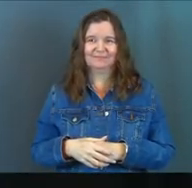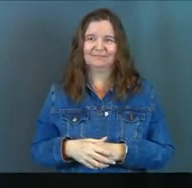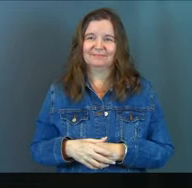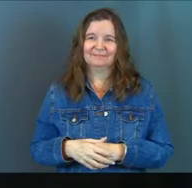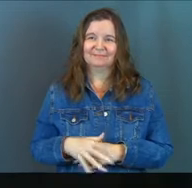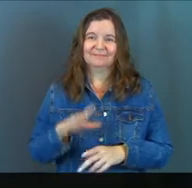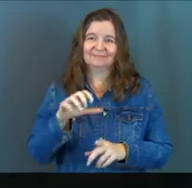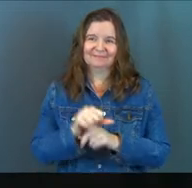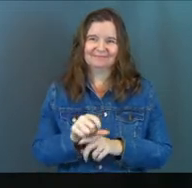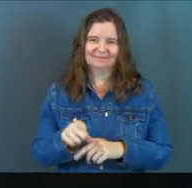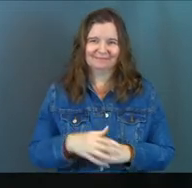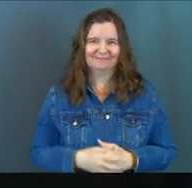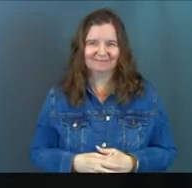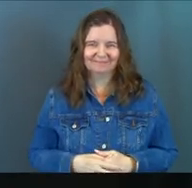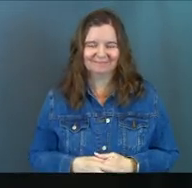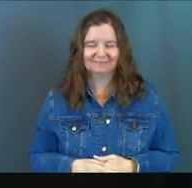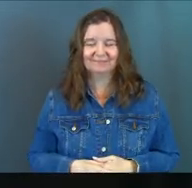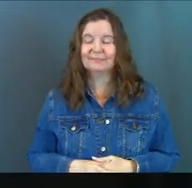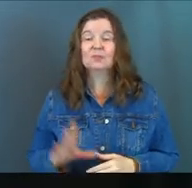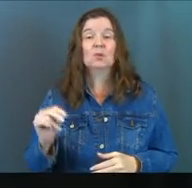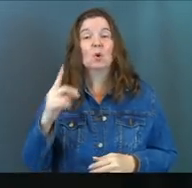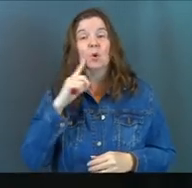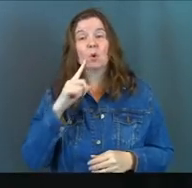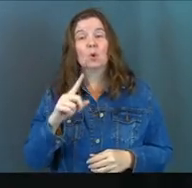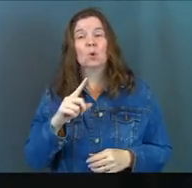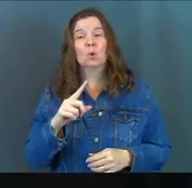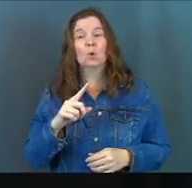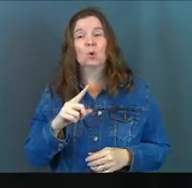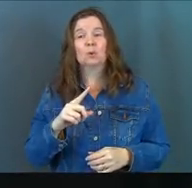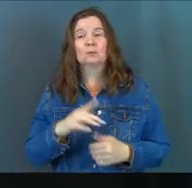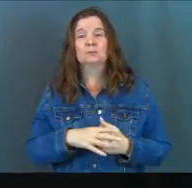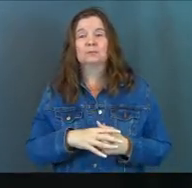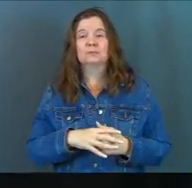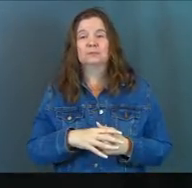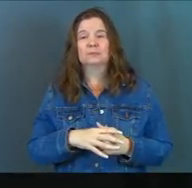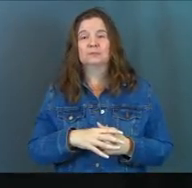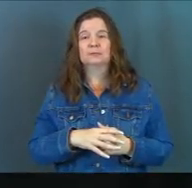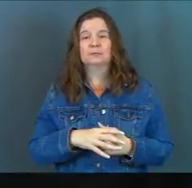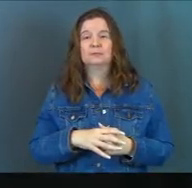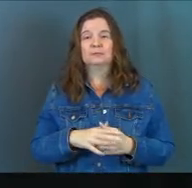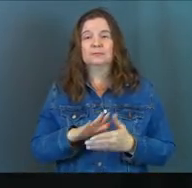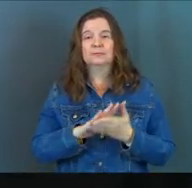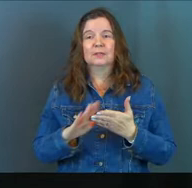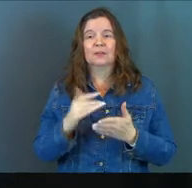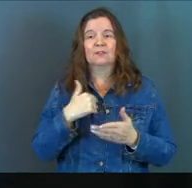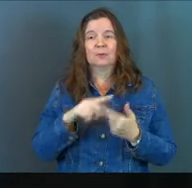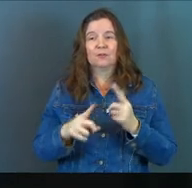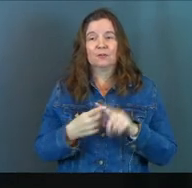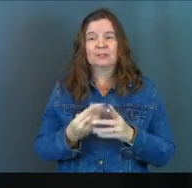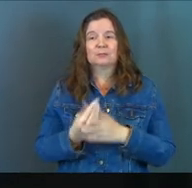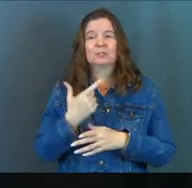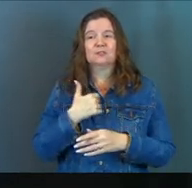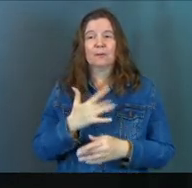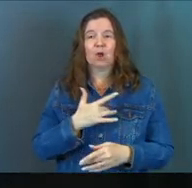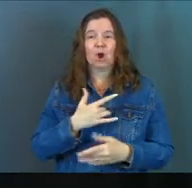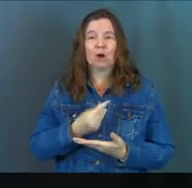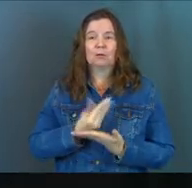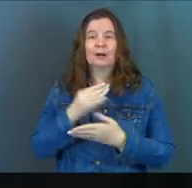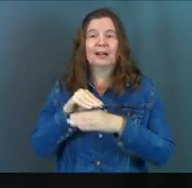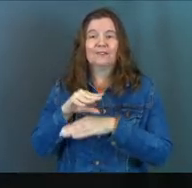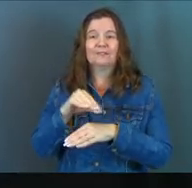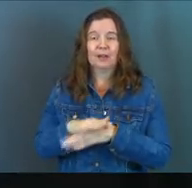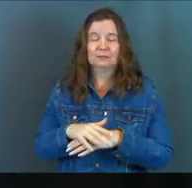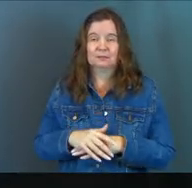I gotcha. No, from their heartfelt advice. What's it describing here? The